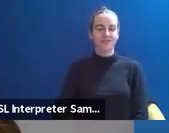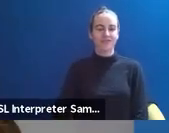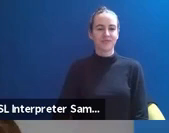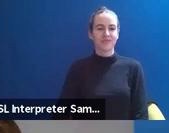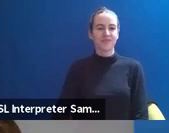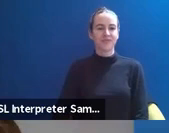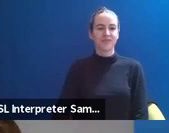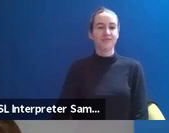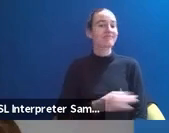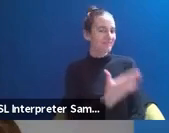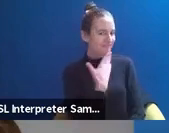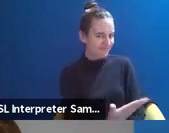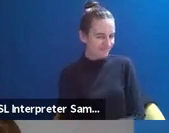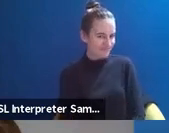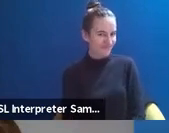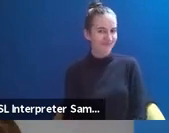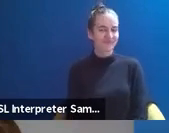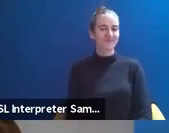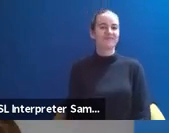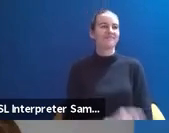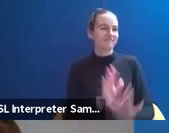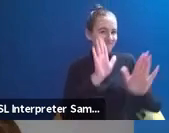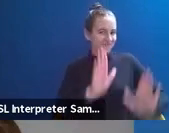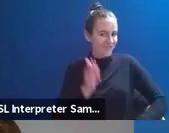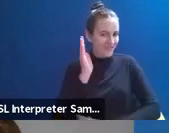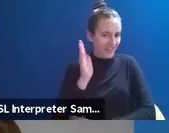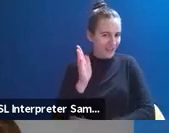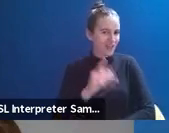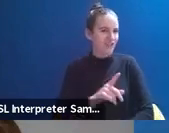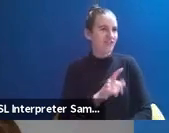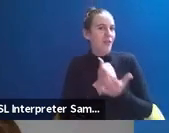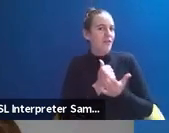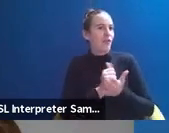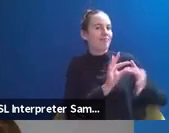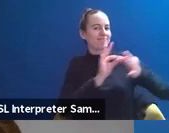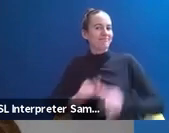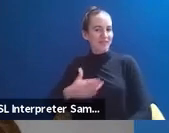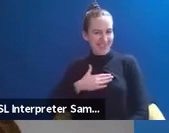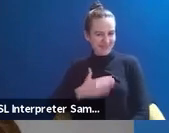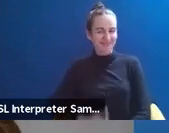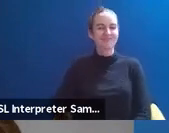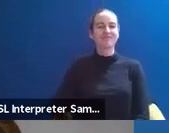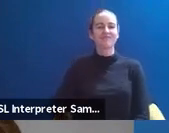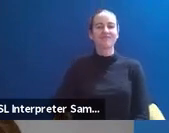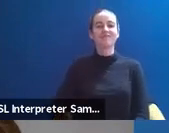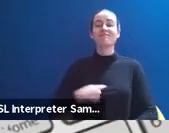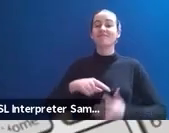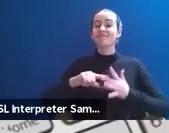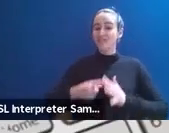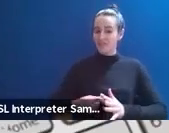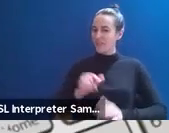Thank you, Dr. Gaffney. Wonderful lecture. Very helpful for mine as well. So I'm going to start with a poll